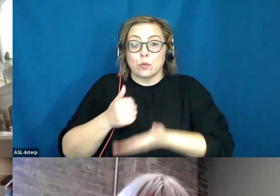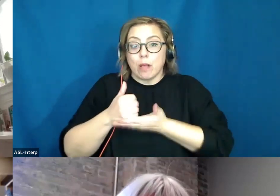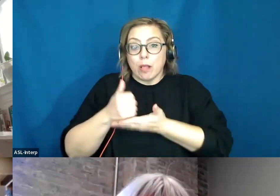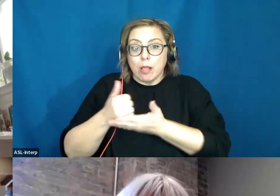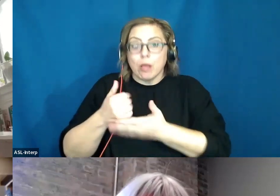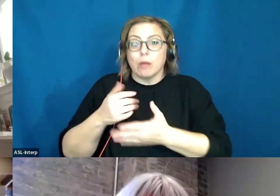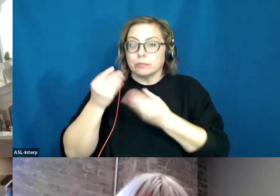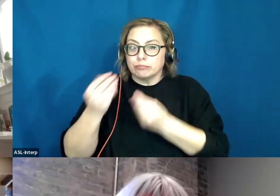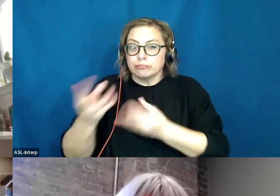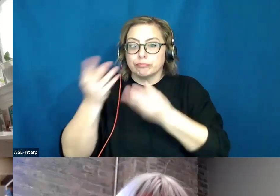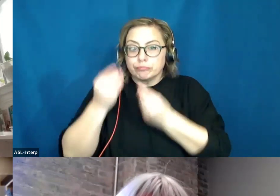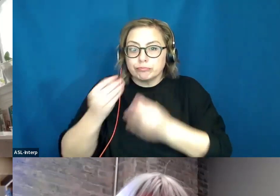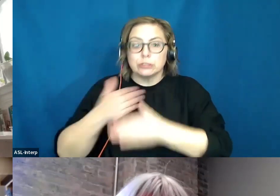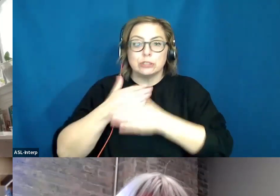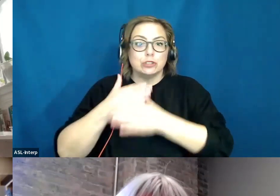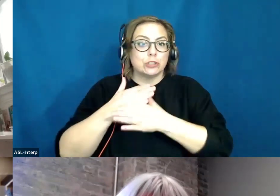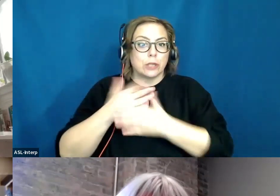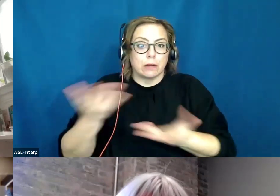those processes.